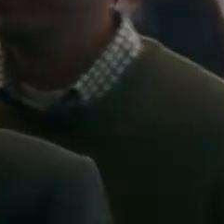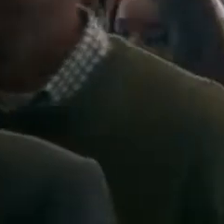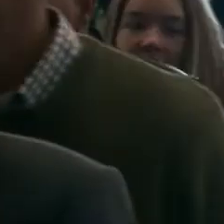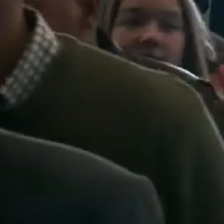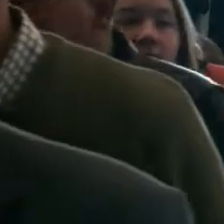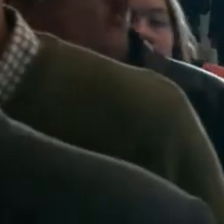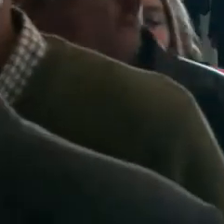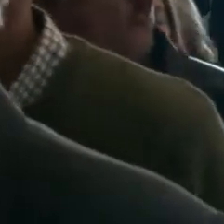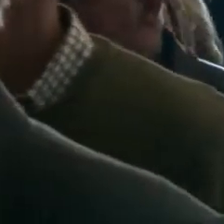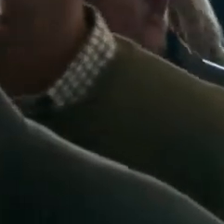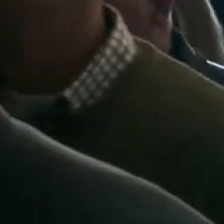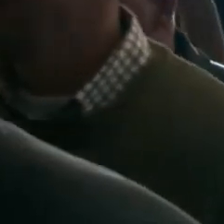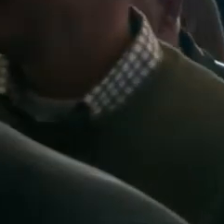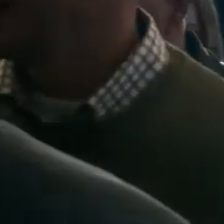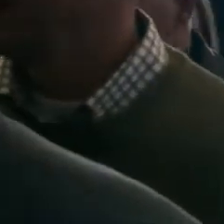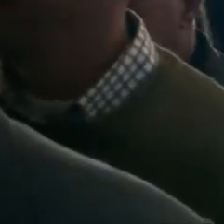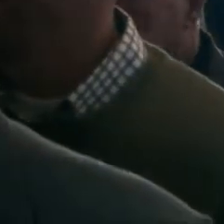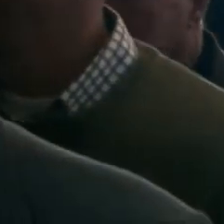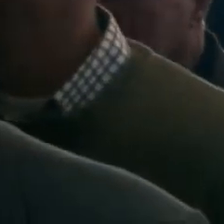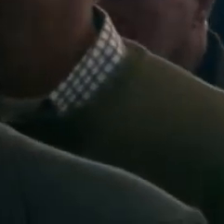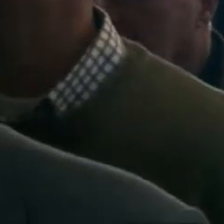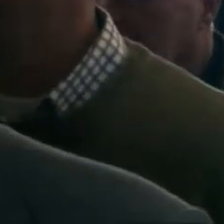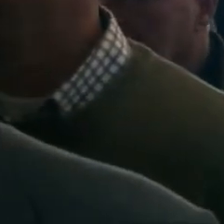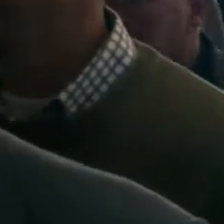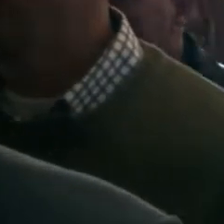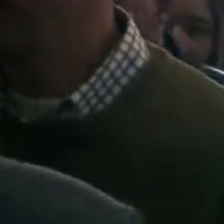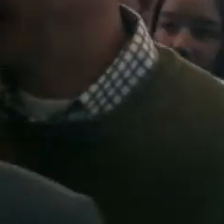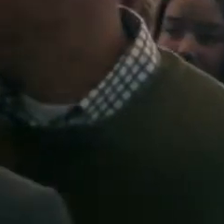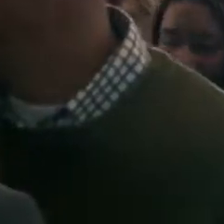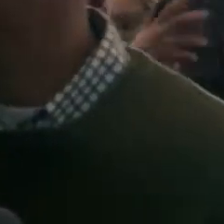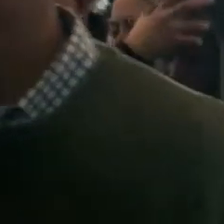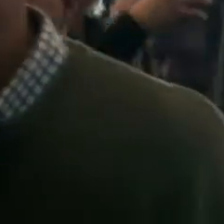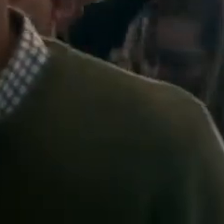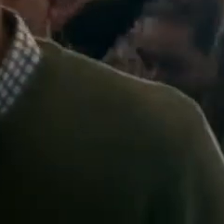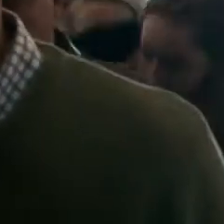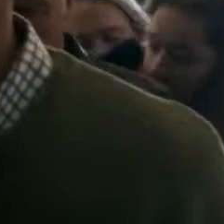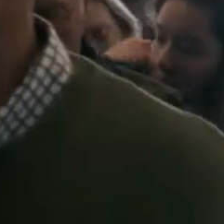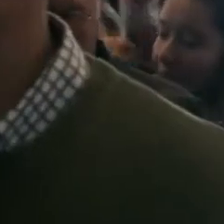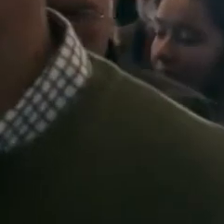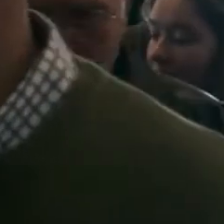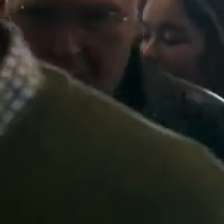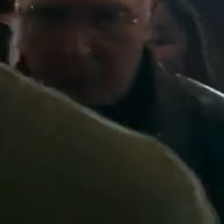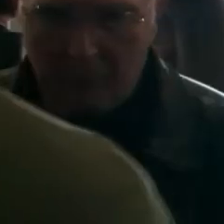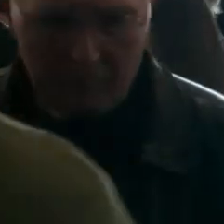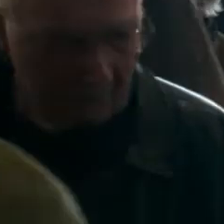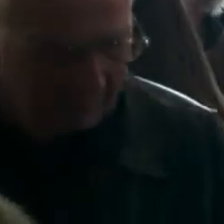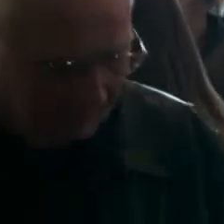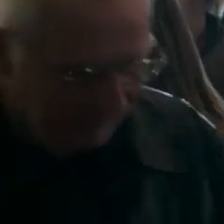There's no God like Jehovah. There's no God like Jehovah. There's no God like Jehovah. There's no God like Jehovah. There's no God like Jehovah. There's no God like Jehovah.